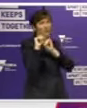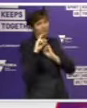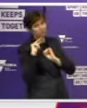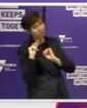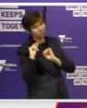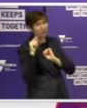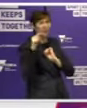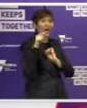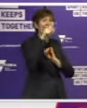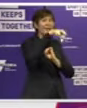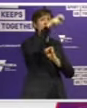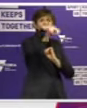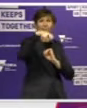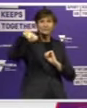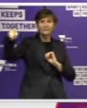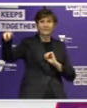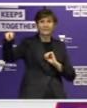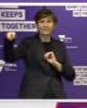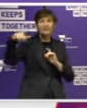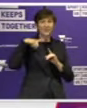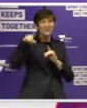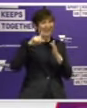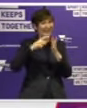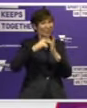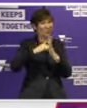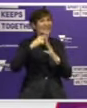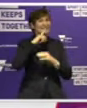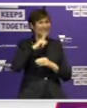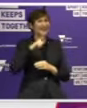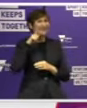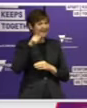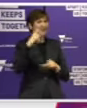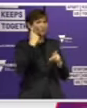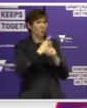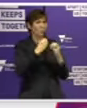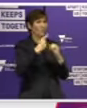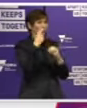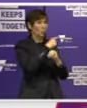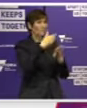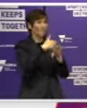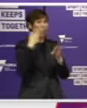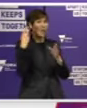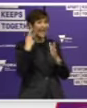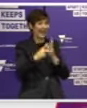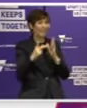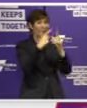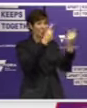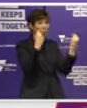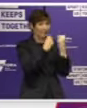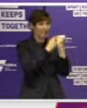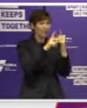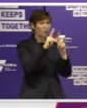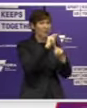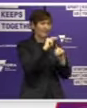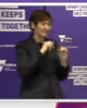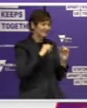the Premier in National Cabinet before I left the room at 12 o'clock. He's sitting beside me in the National